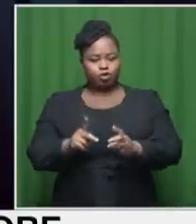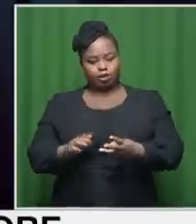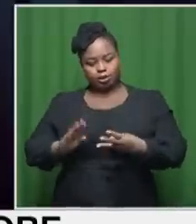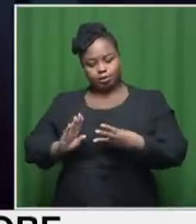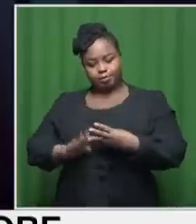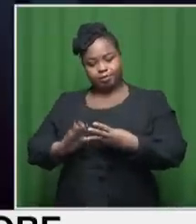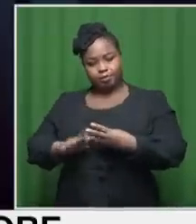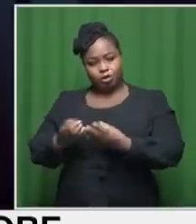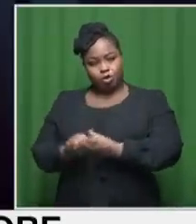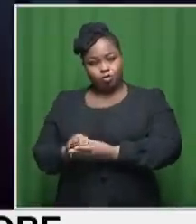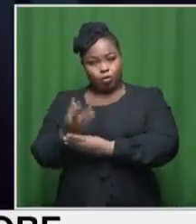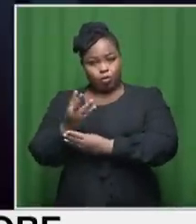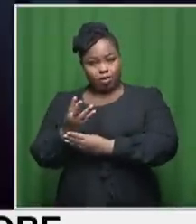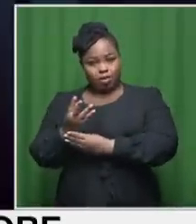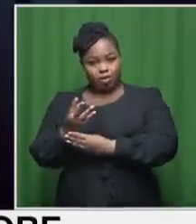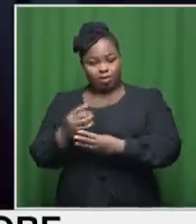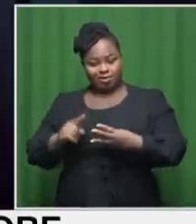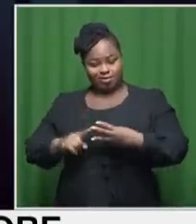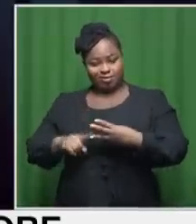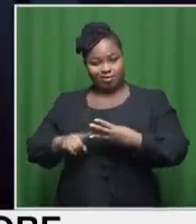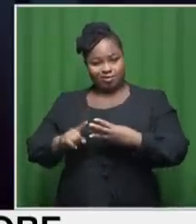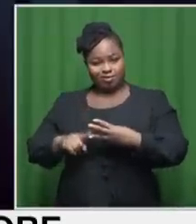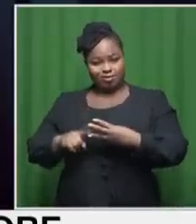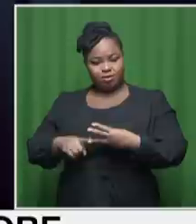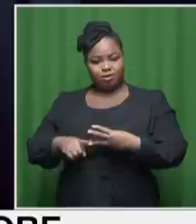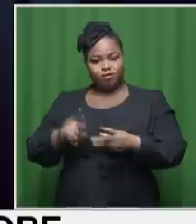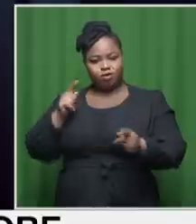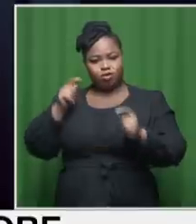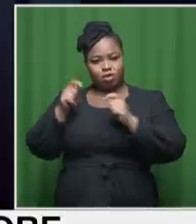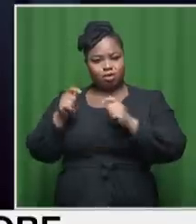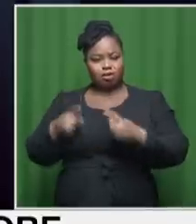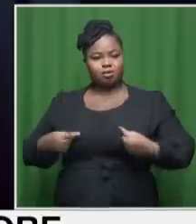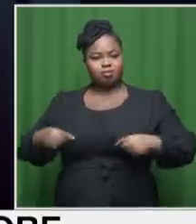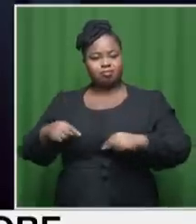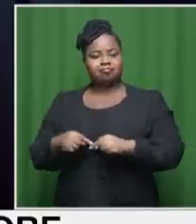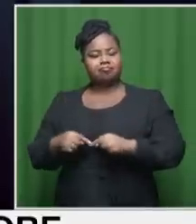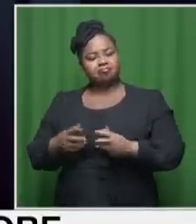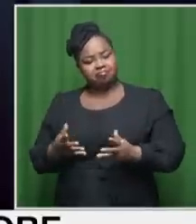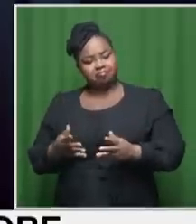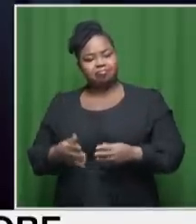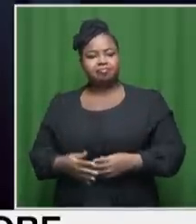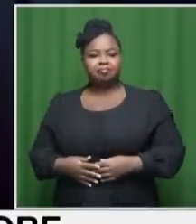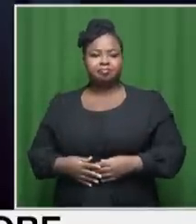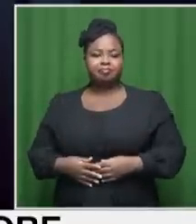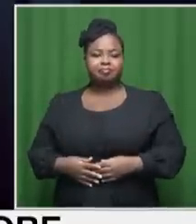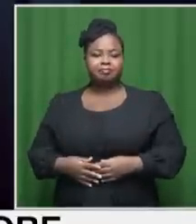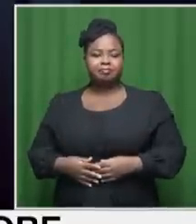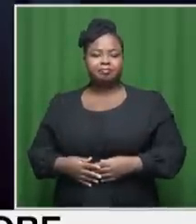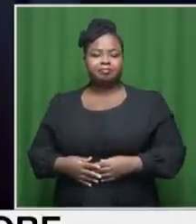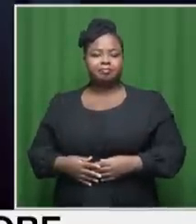phase, which is the last phase of our turnaround, essentially